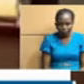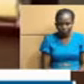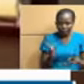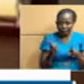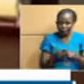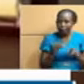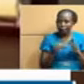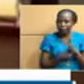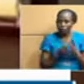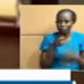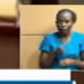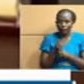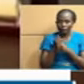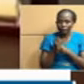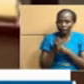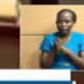finalization of the budget